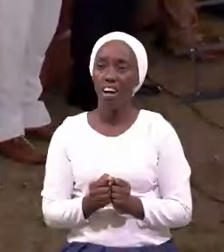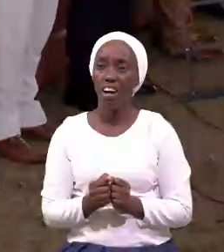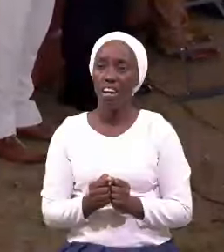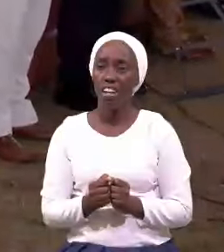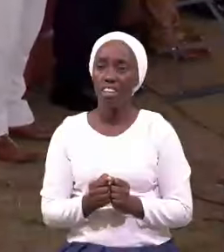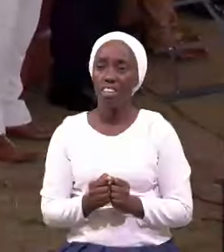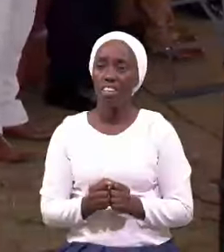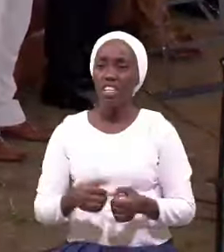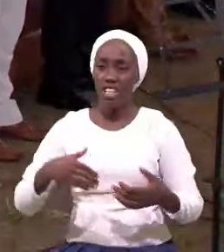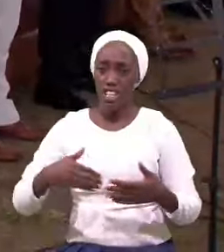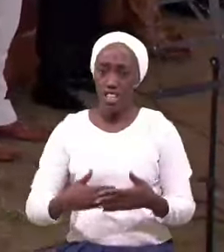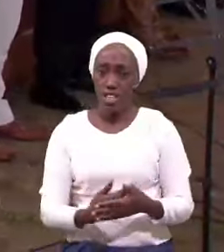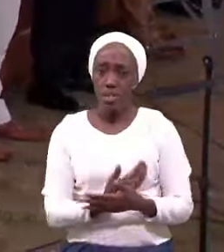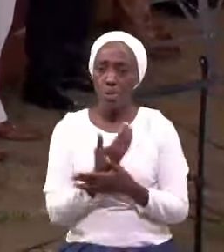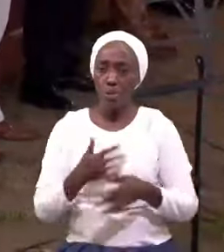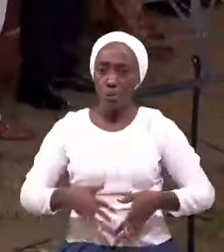new life,